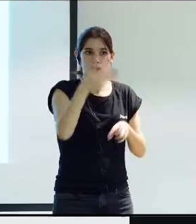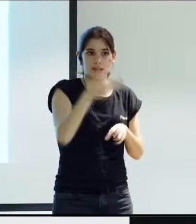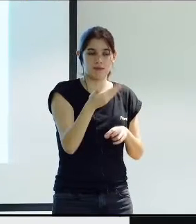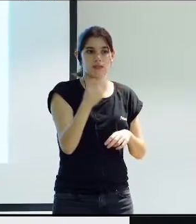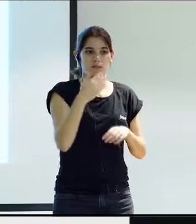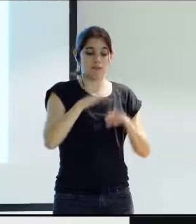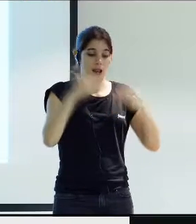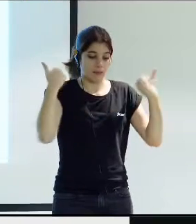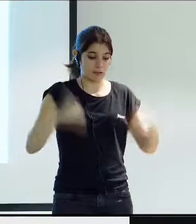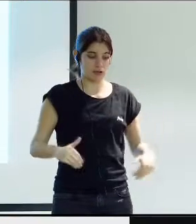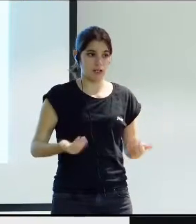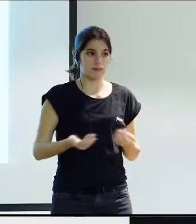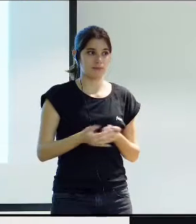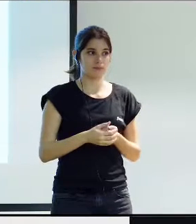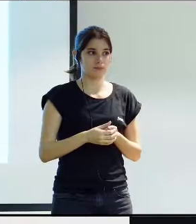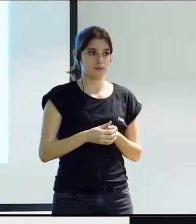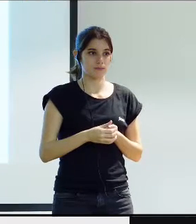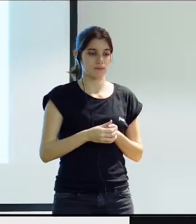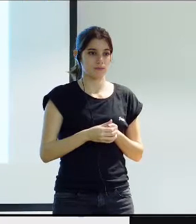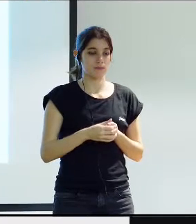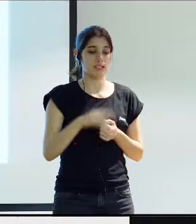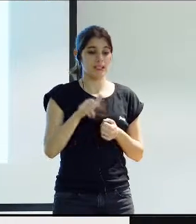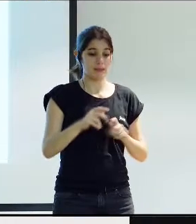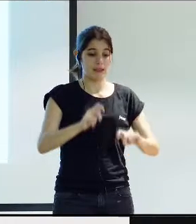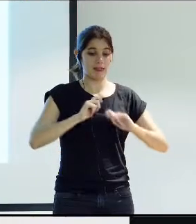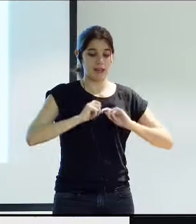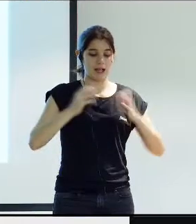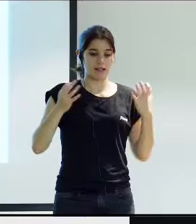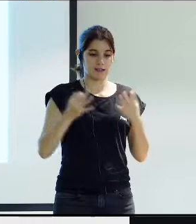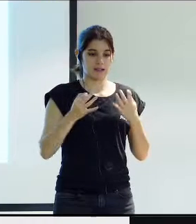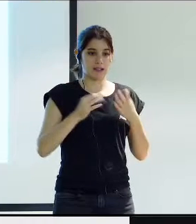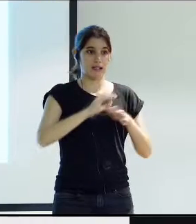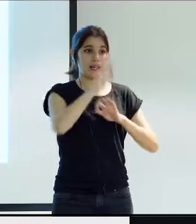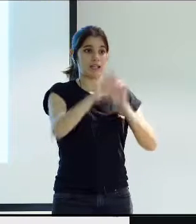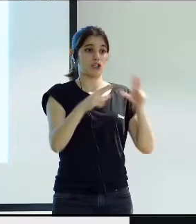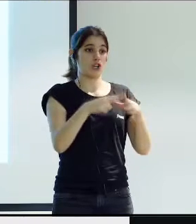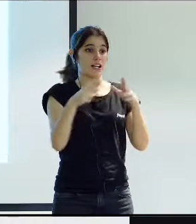call set the agenda, to be expressing the views,